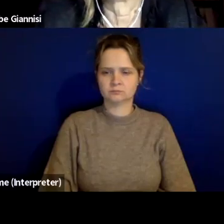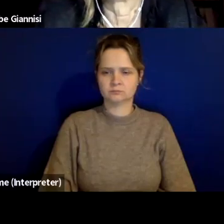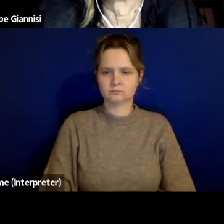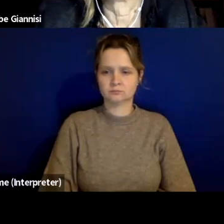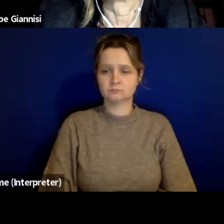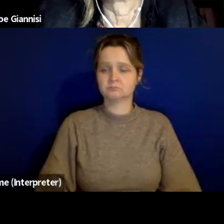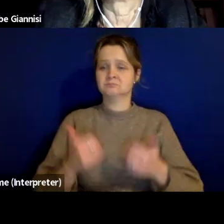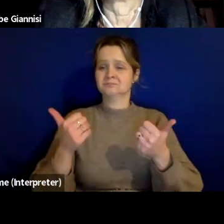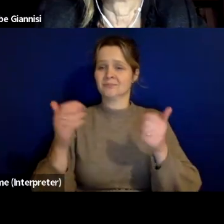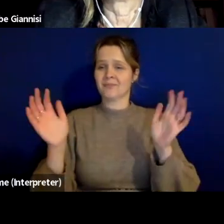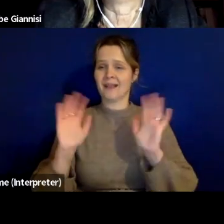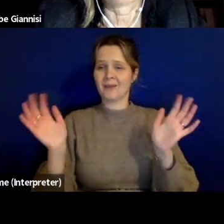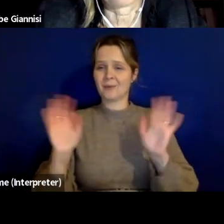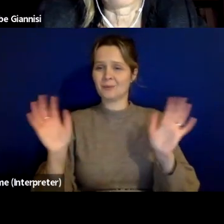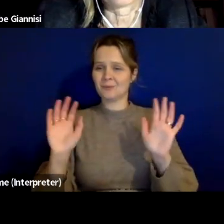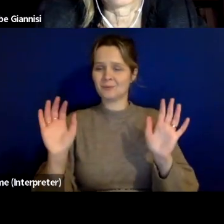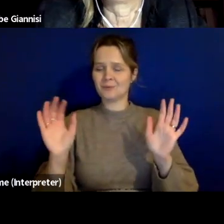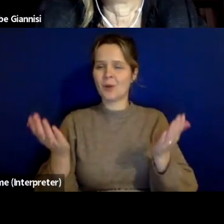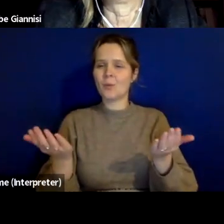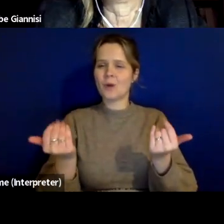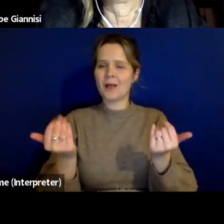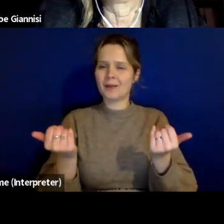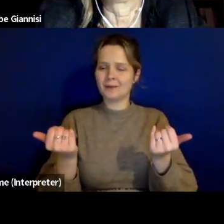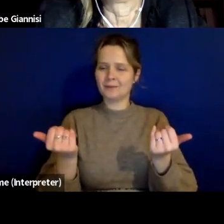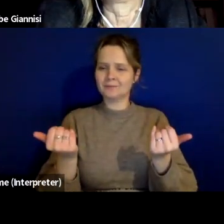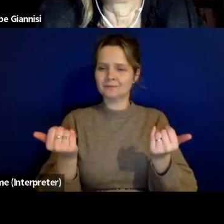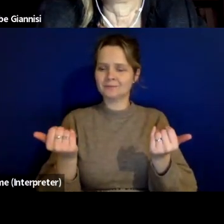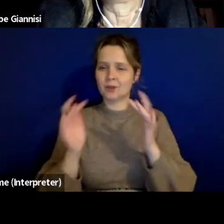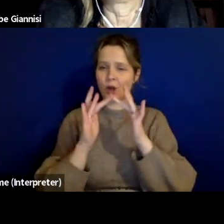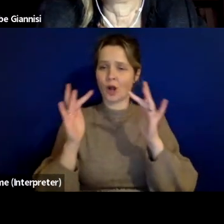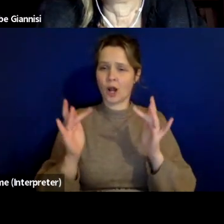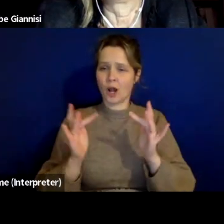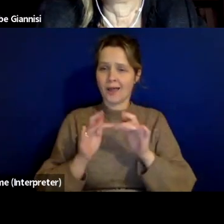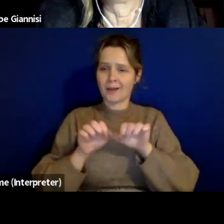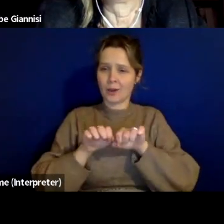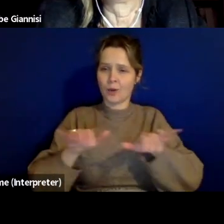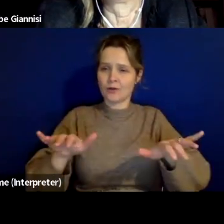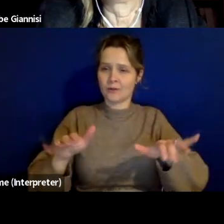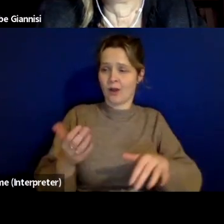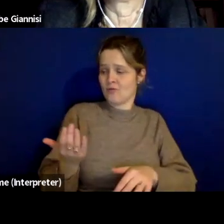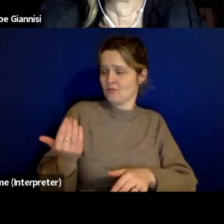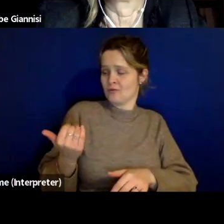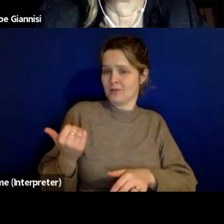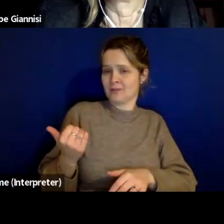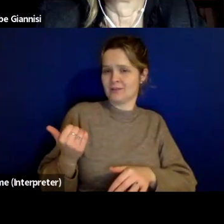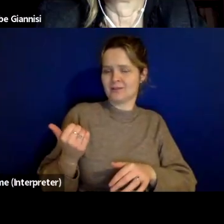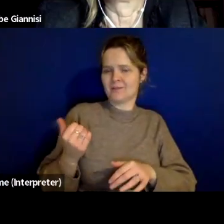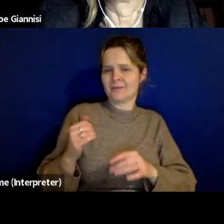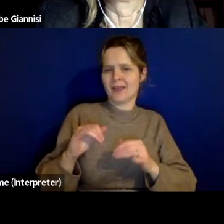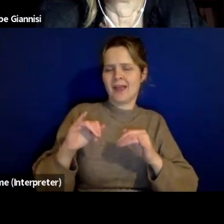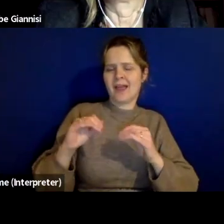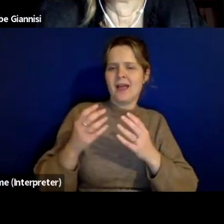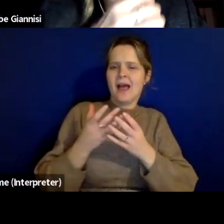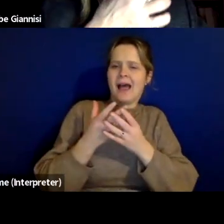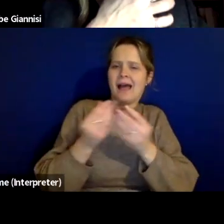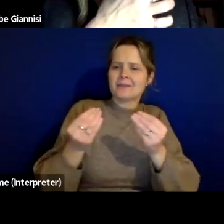Okay, hello everybody. Welcome to the online launch for the latest issue, Antidote to Agony, focus on the